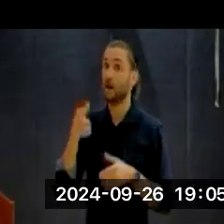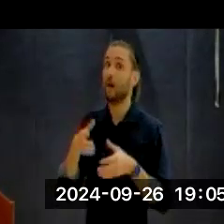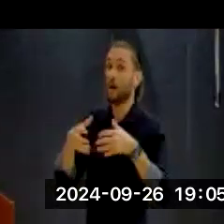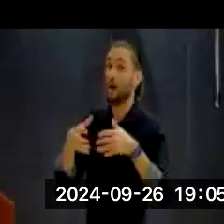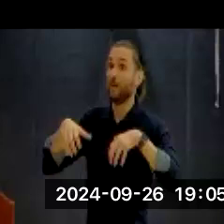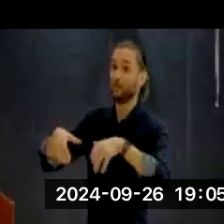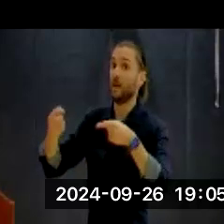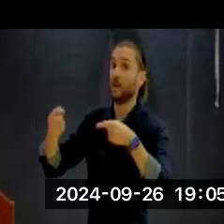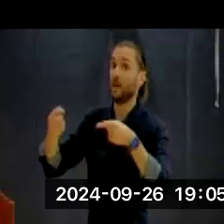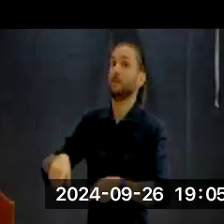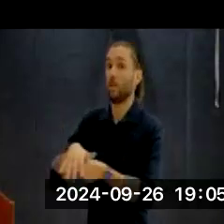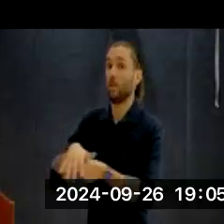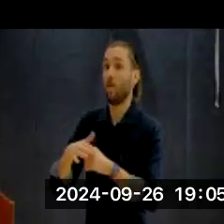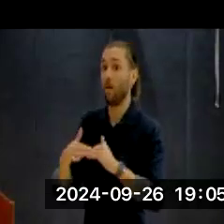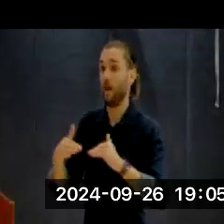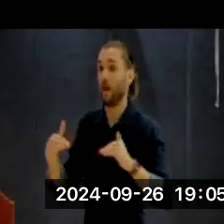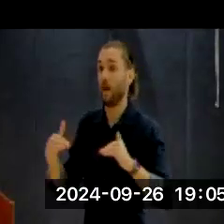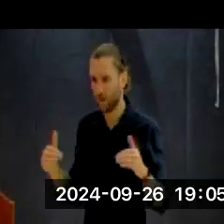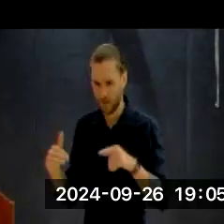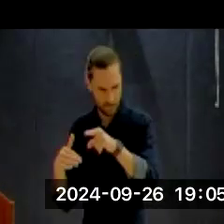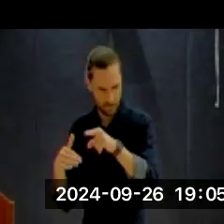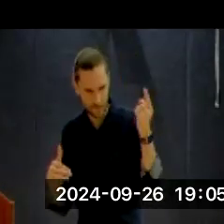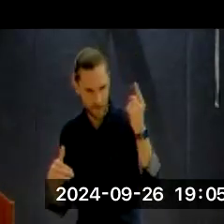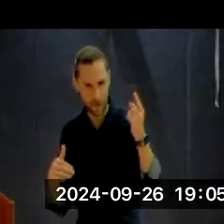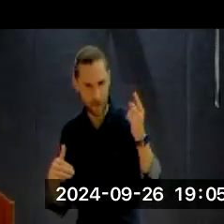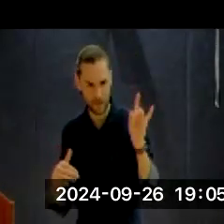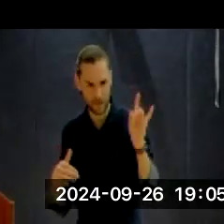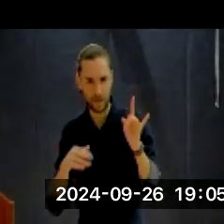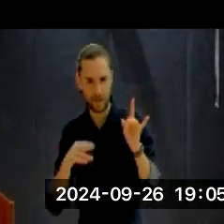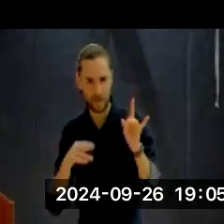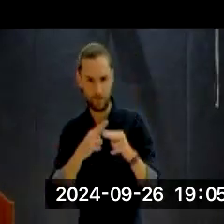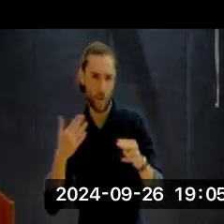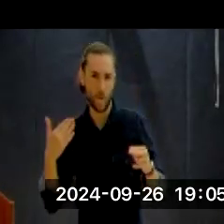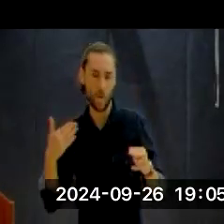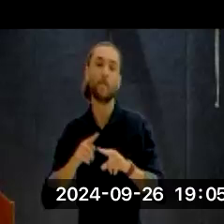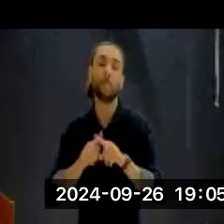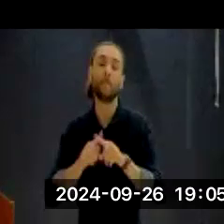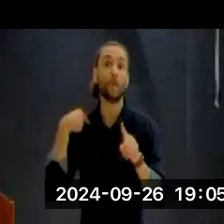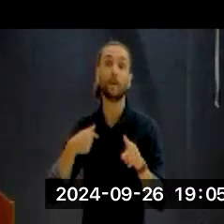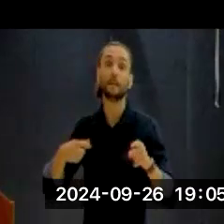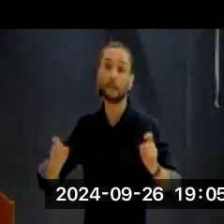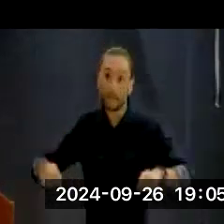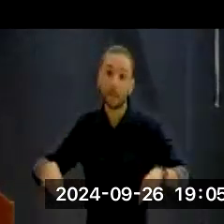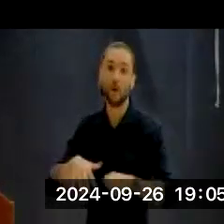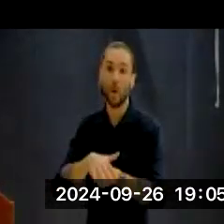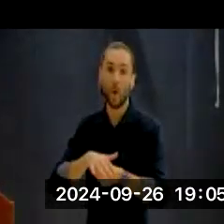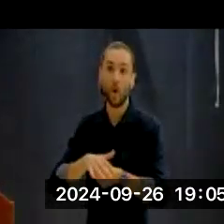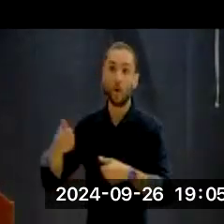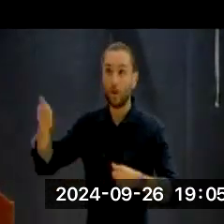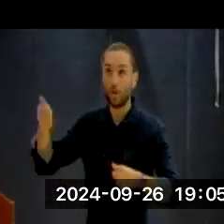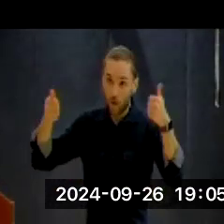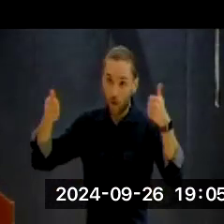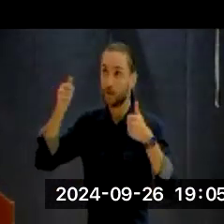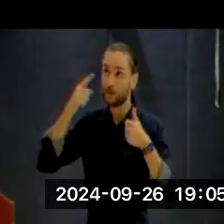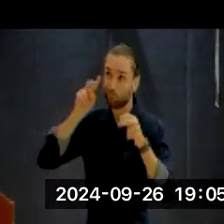at the local level, as someone on this meeting did state, but we need our local authorities to be held